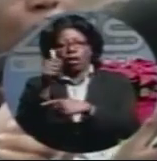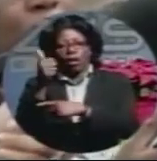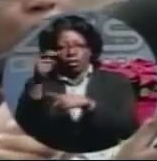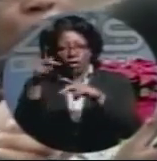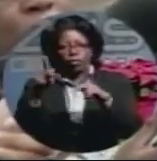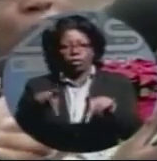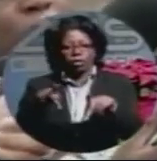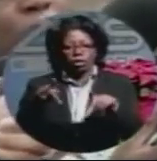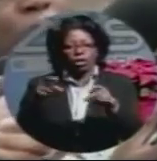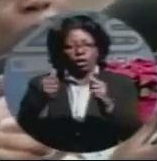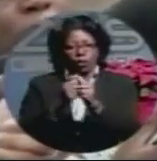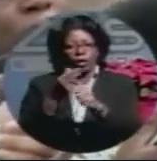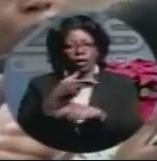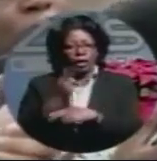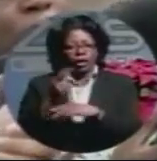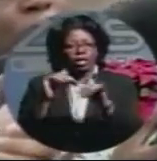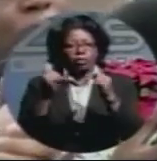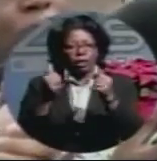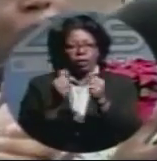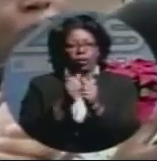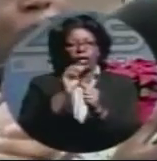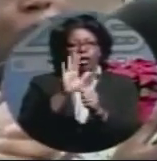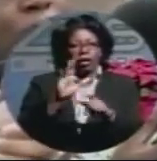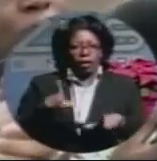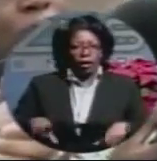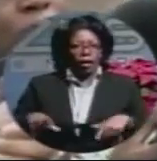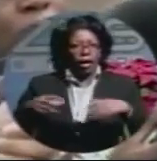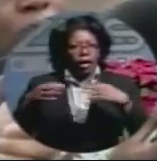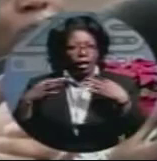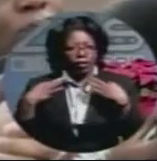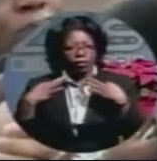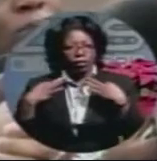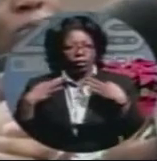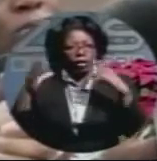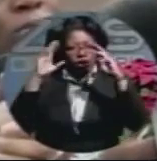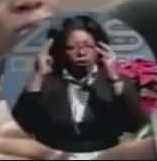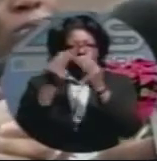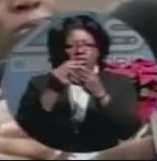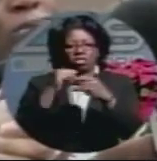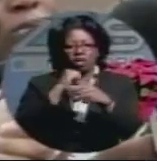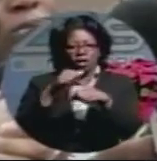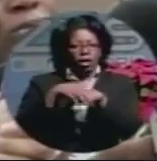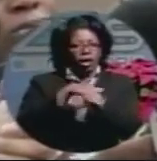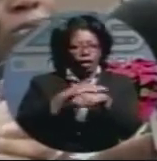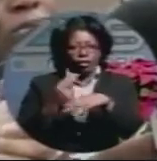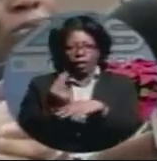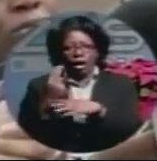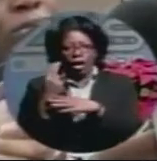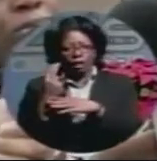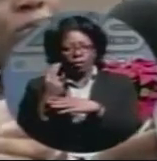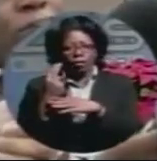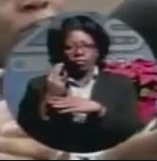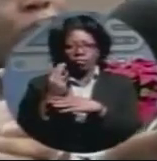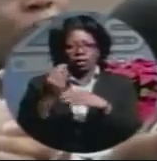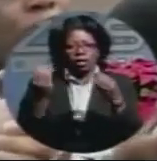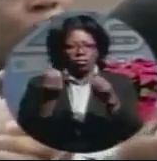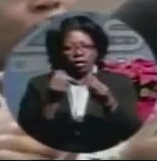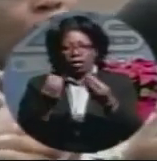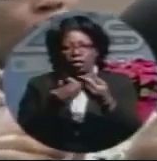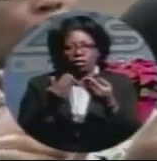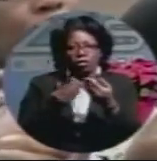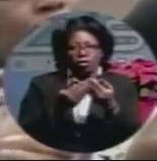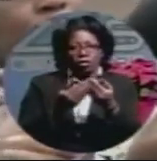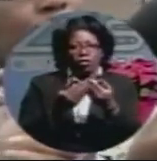gun in their hand is playing with their life. The Commissioner is not going to sugarcoat that. I'm not going to make excuses or apologies for